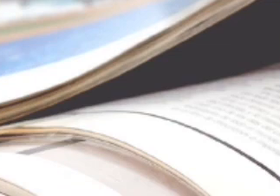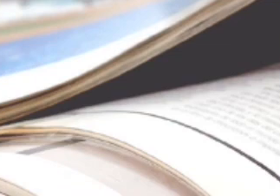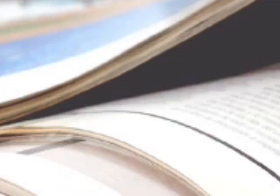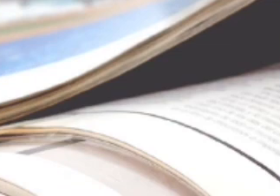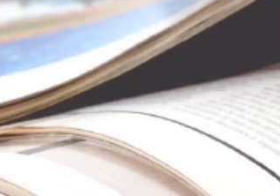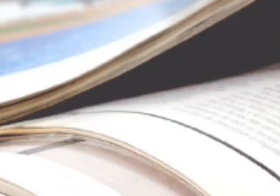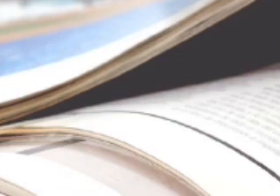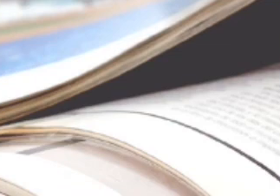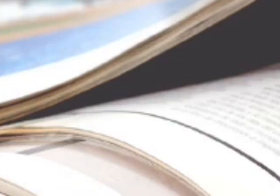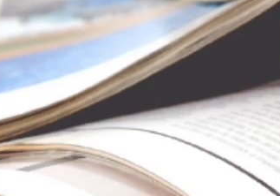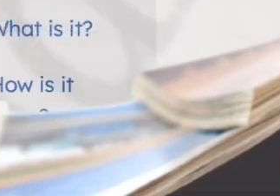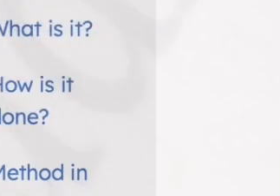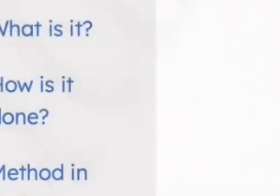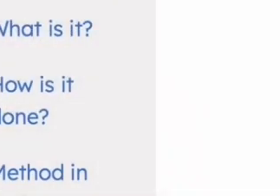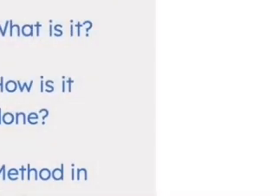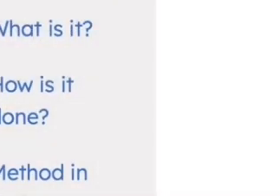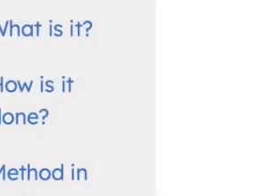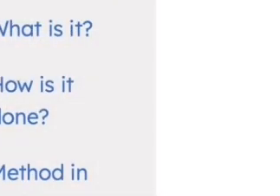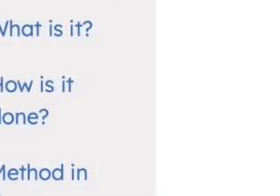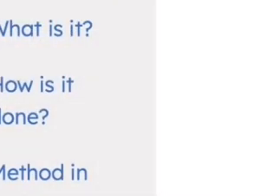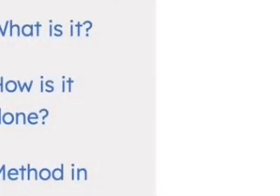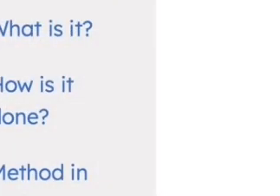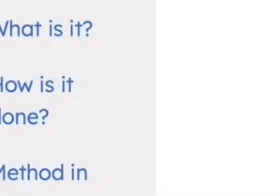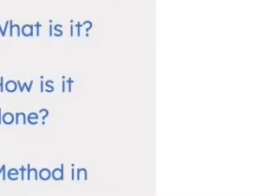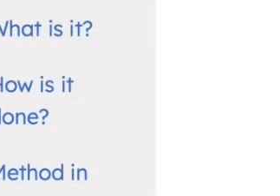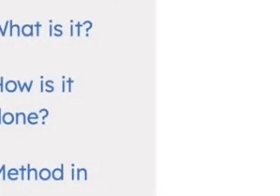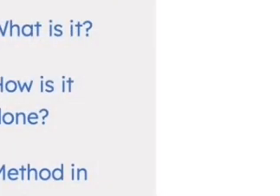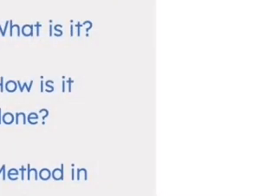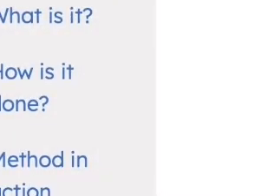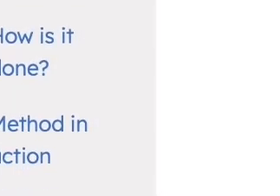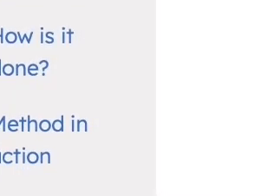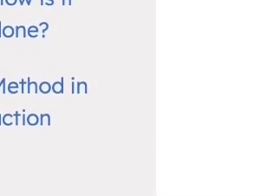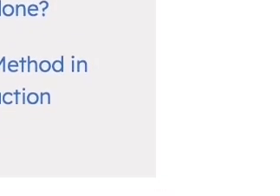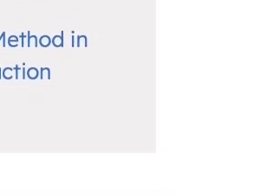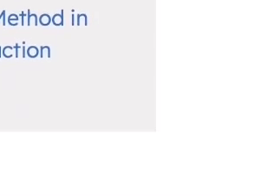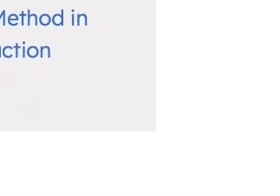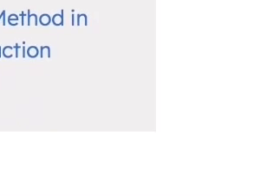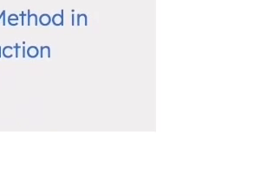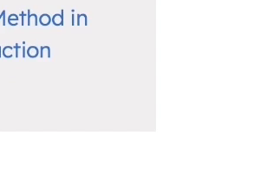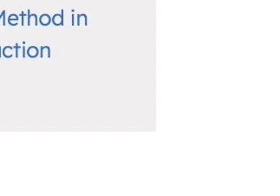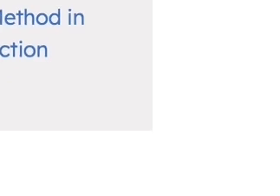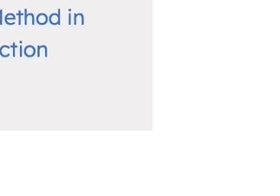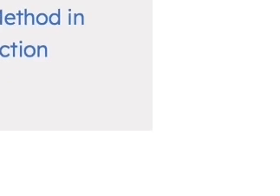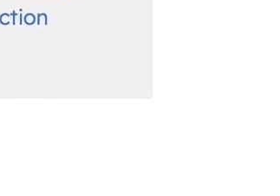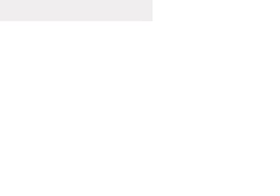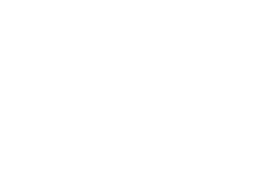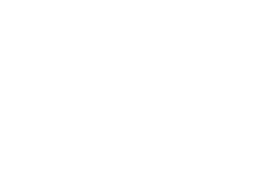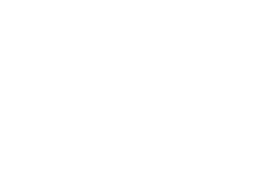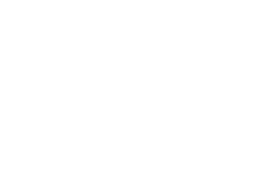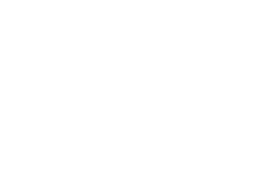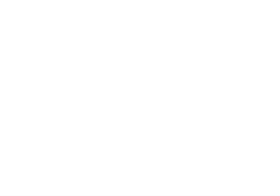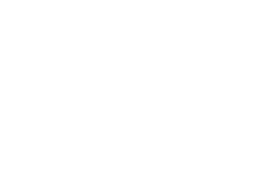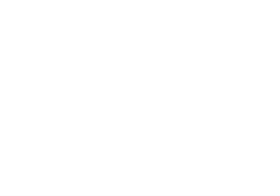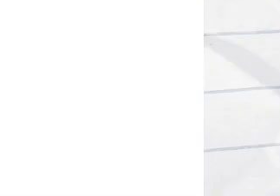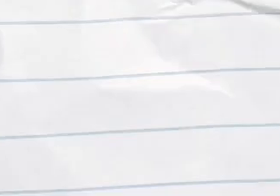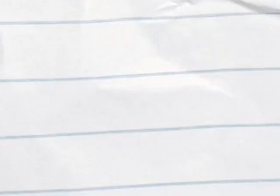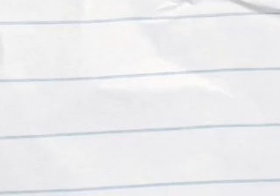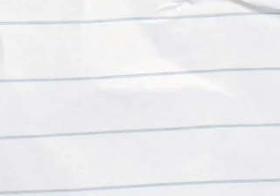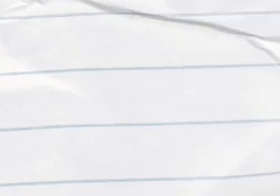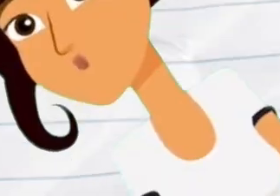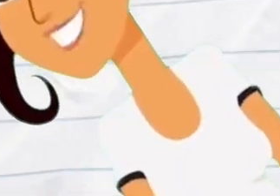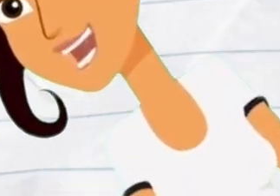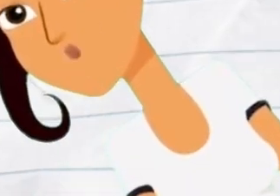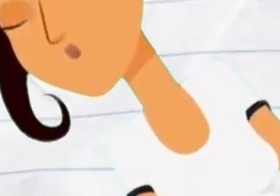You've now conducted a literature review, and using the step-by-step guide in the toolkit, developed a research